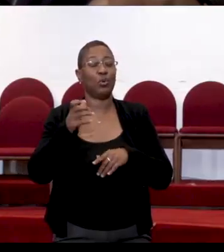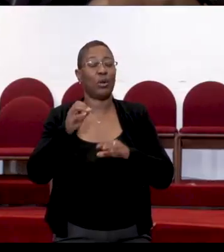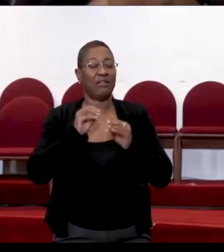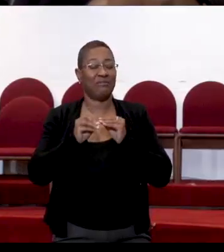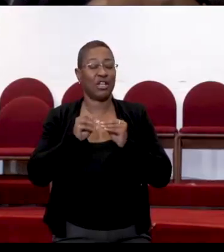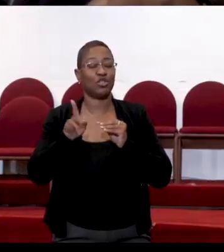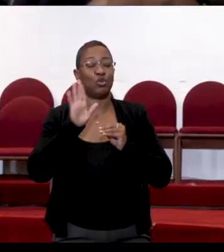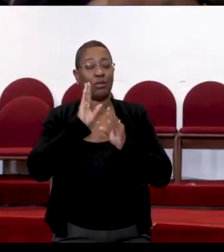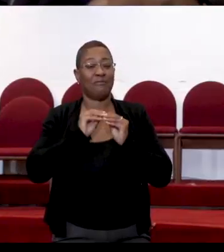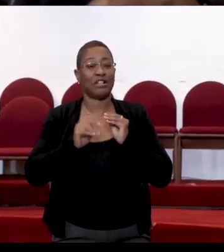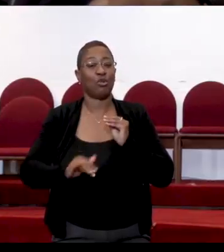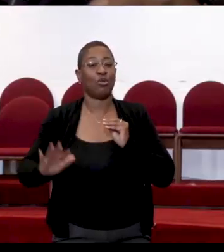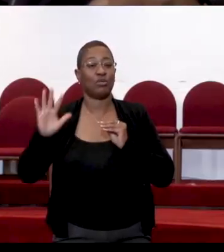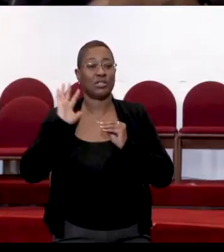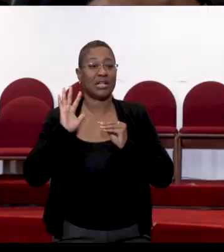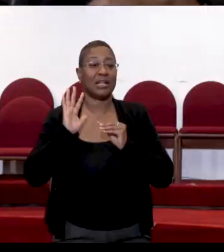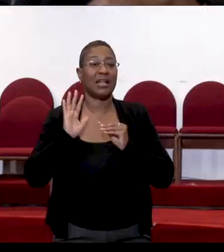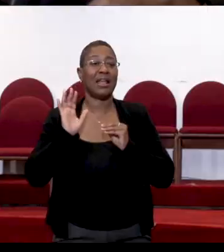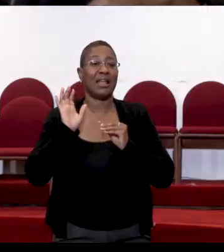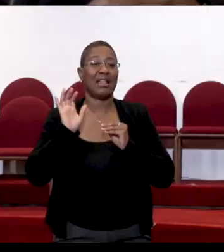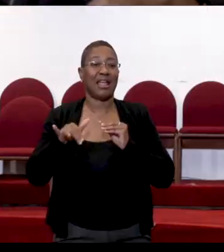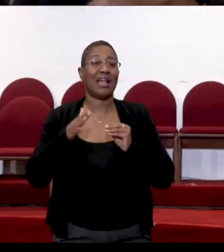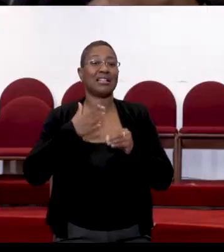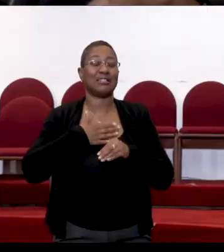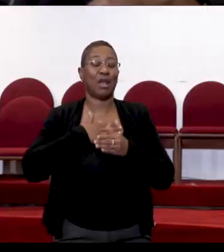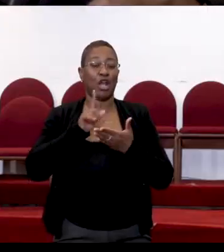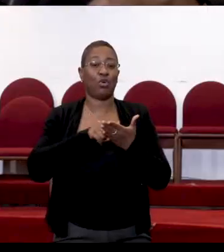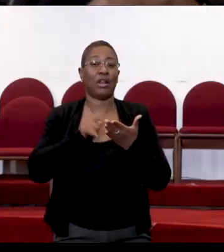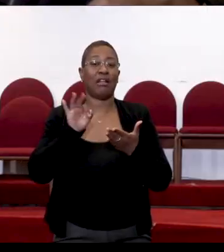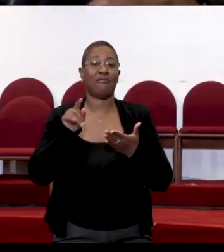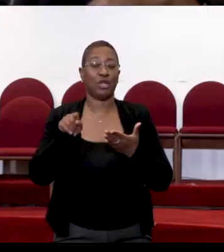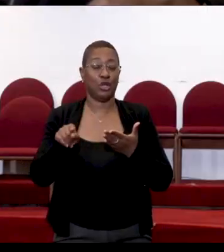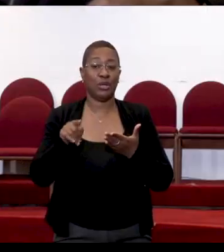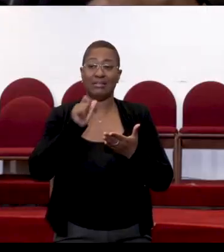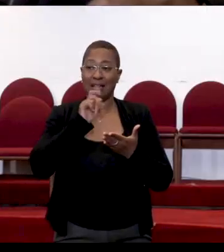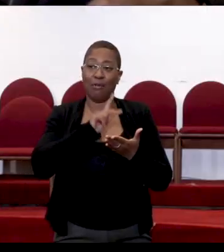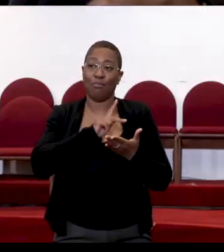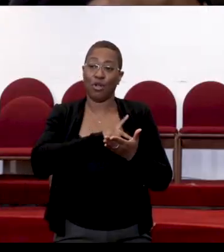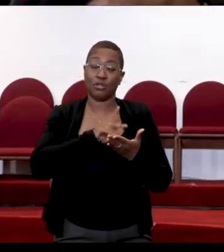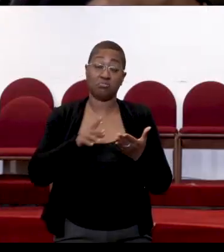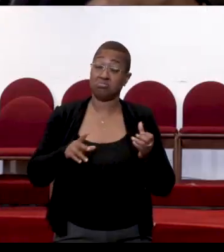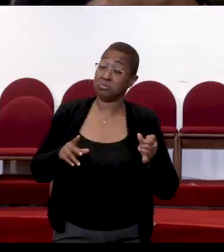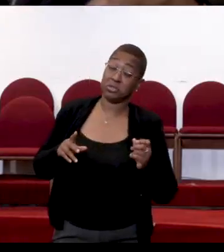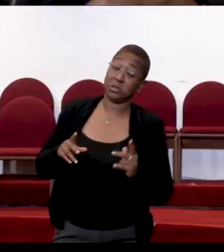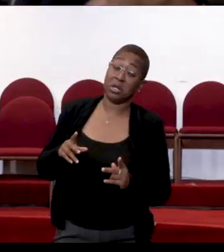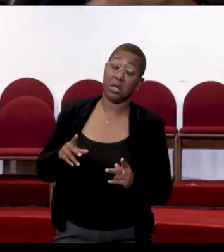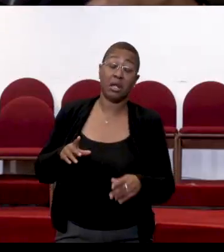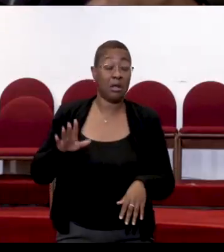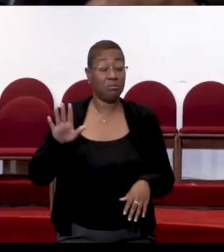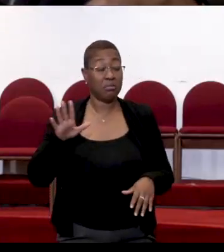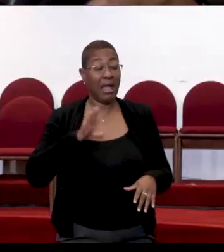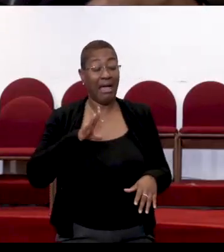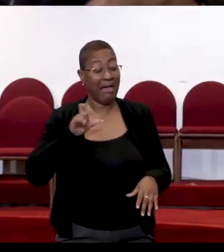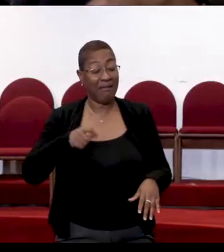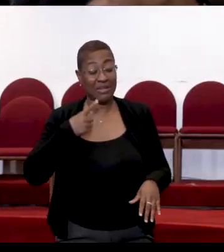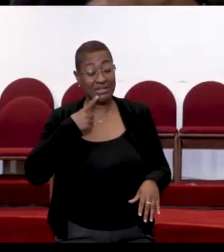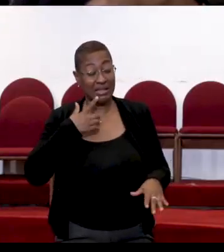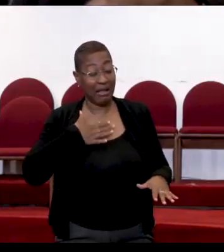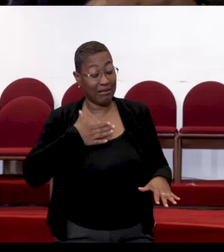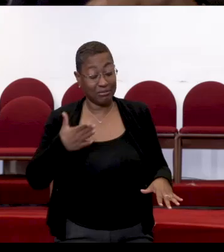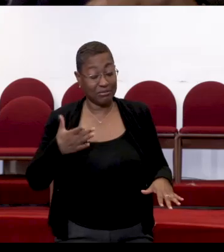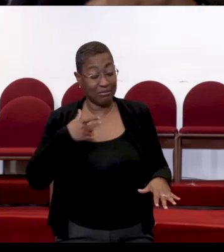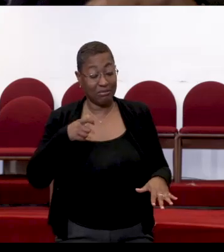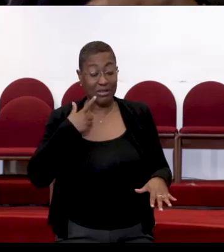it a long time ago. And it's just my critic of you. It ain't personal. It's okay. Okay, I have to say this. You can't bother me,